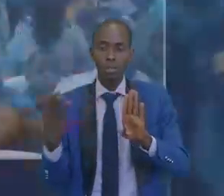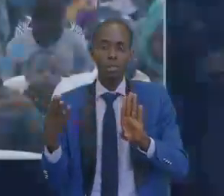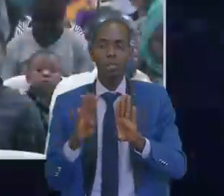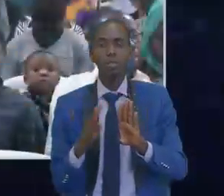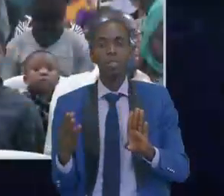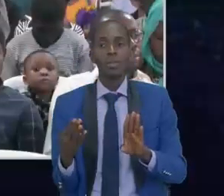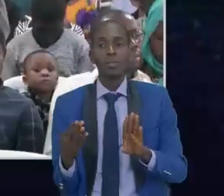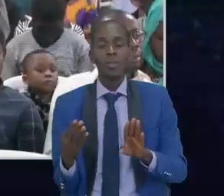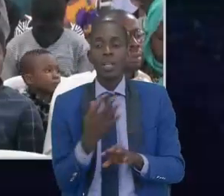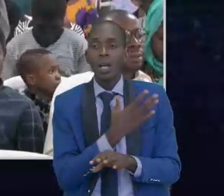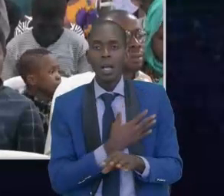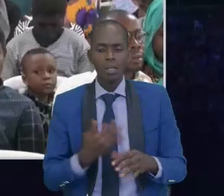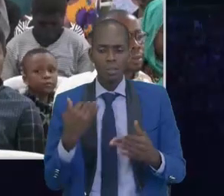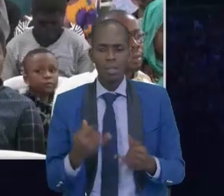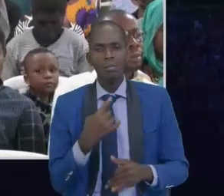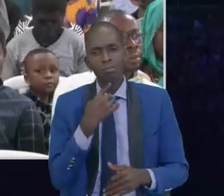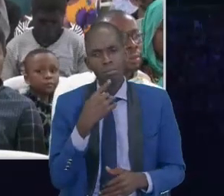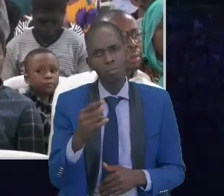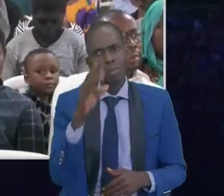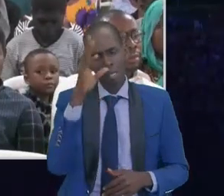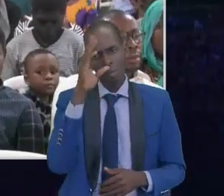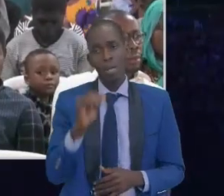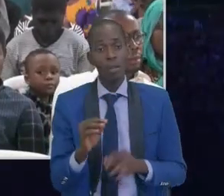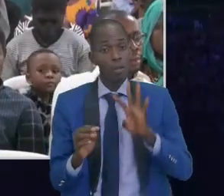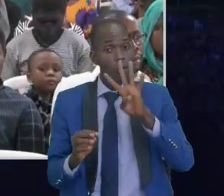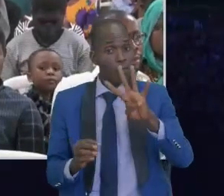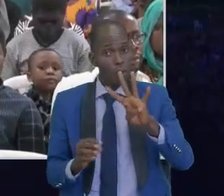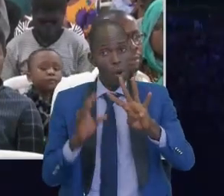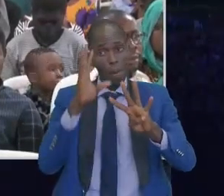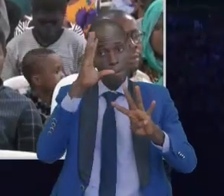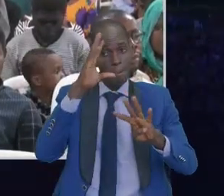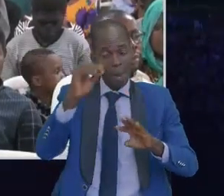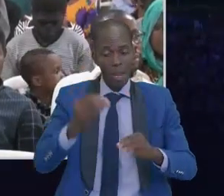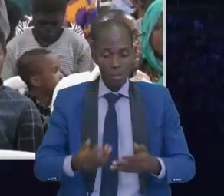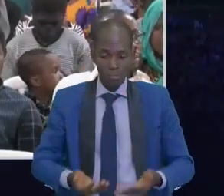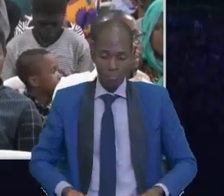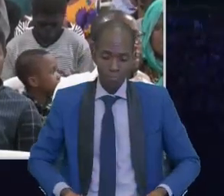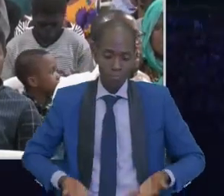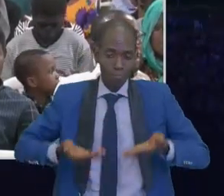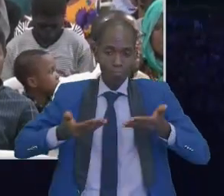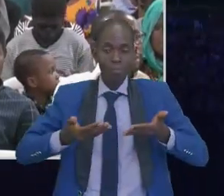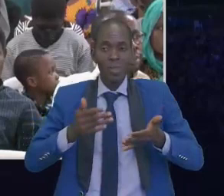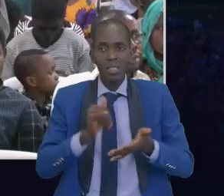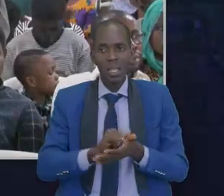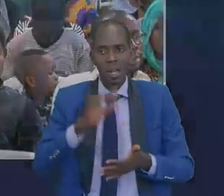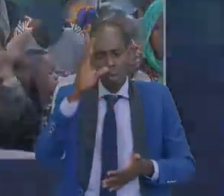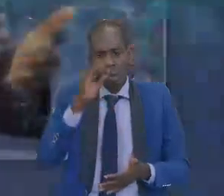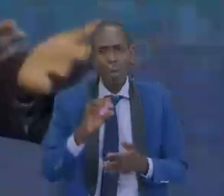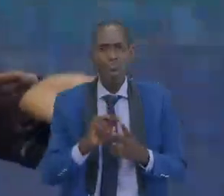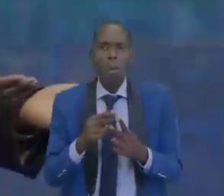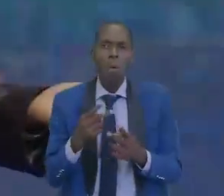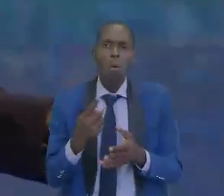And he told the man, four men carried that man on what were called